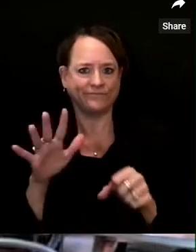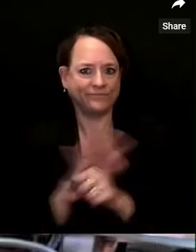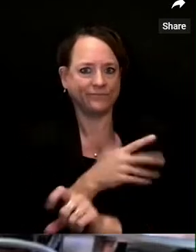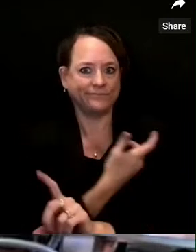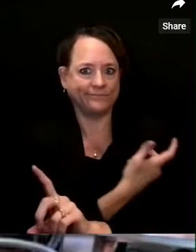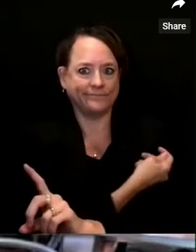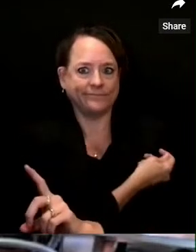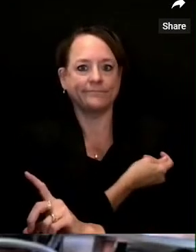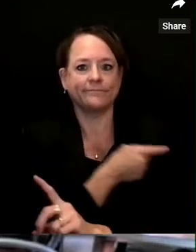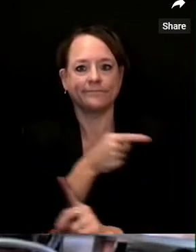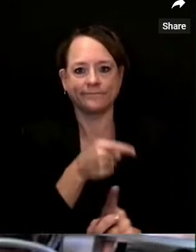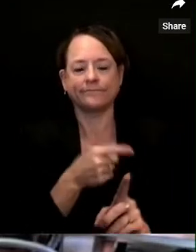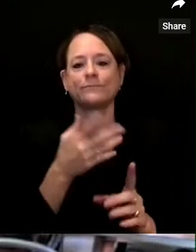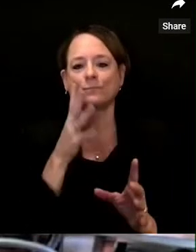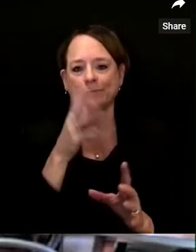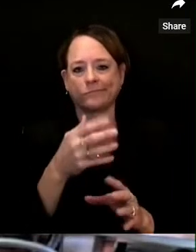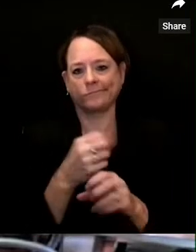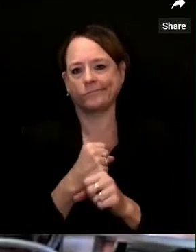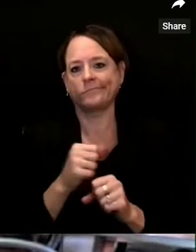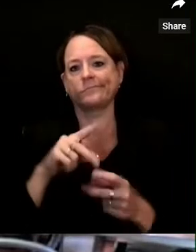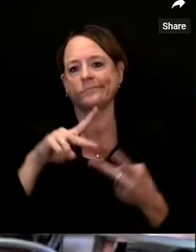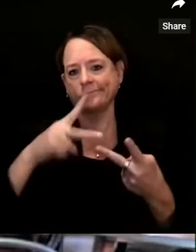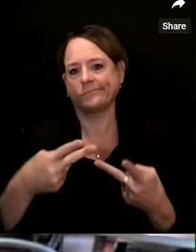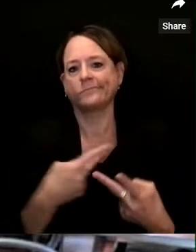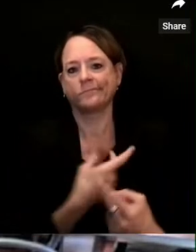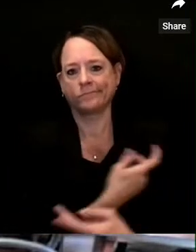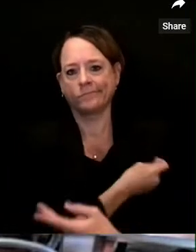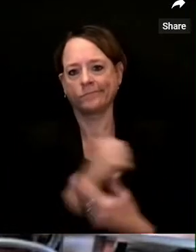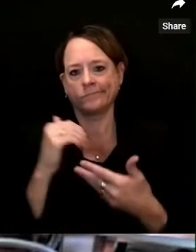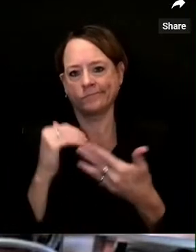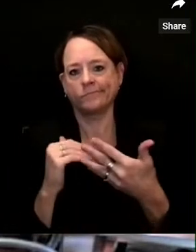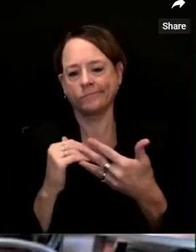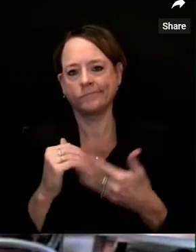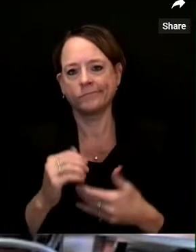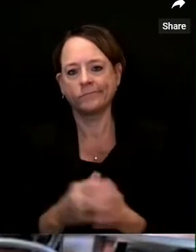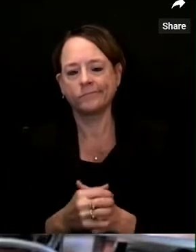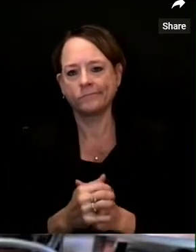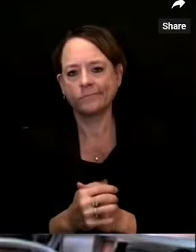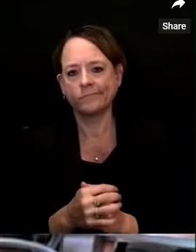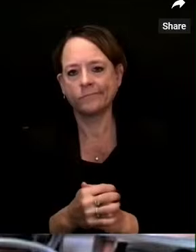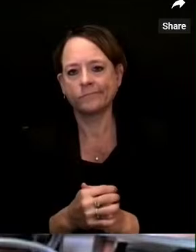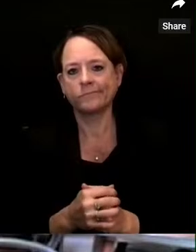of as much effectiveness as we were likely to get from that initial